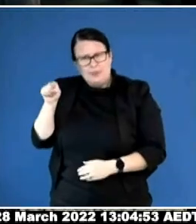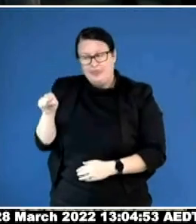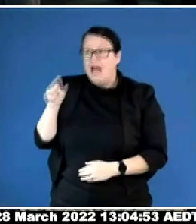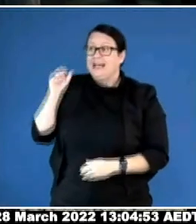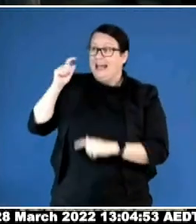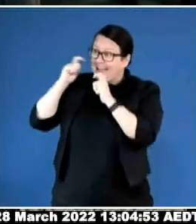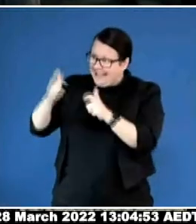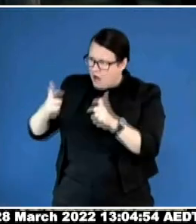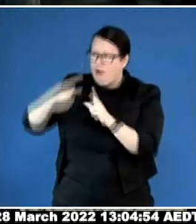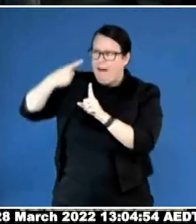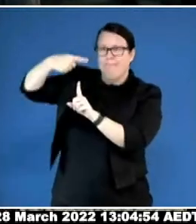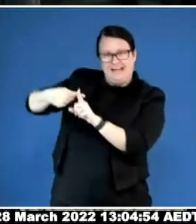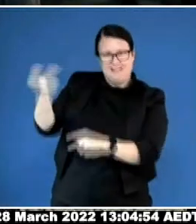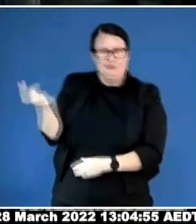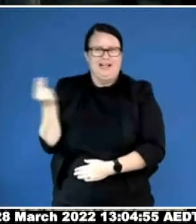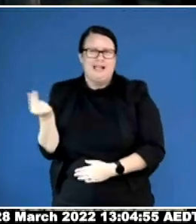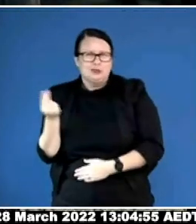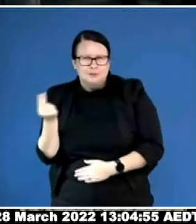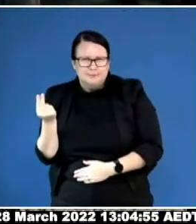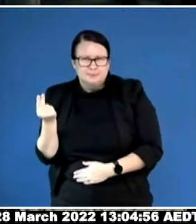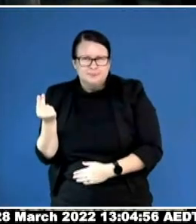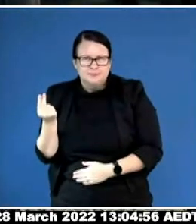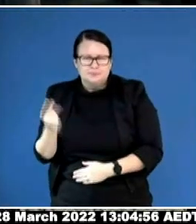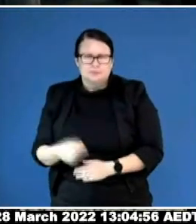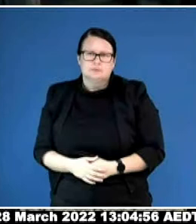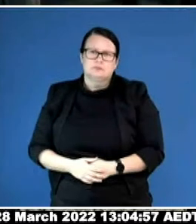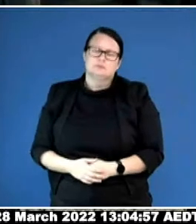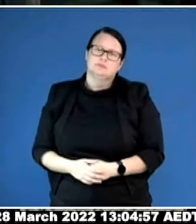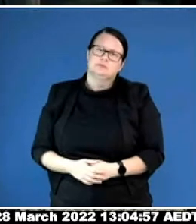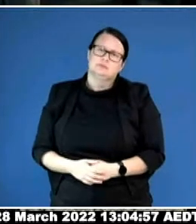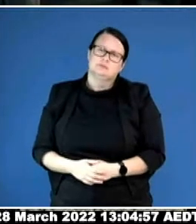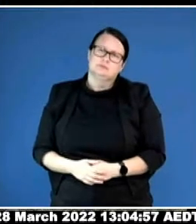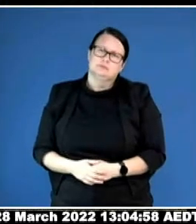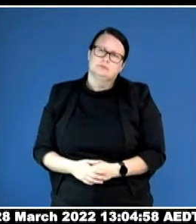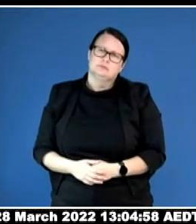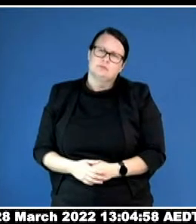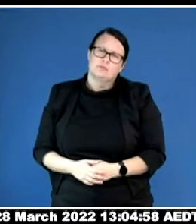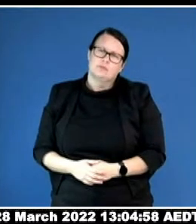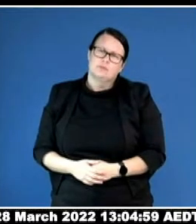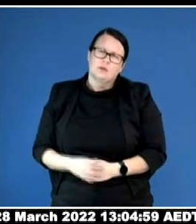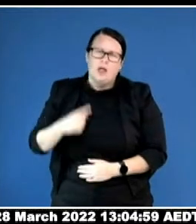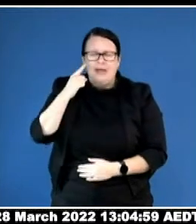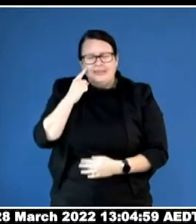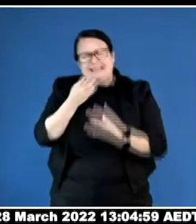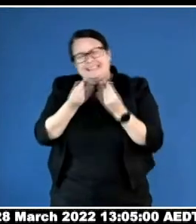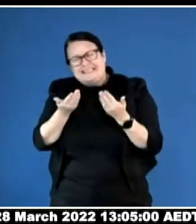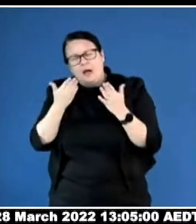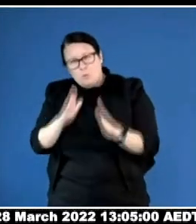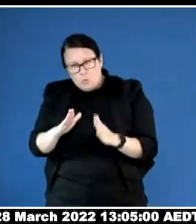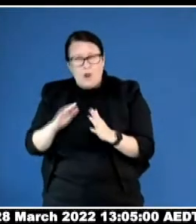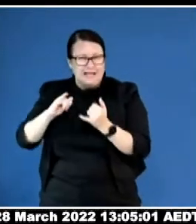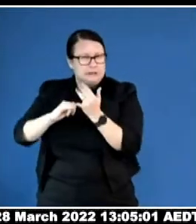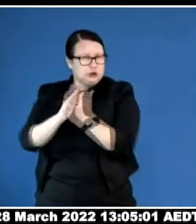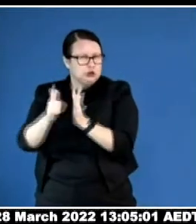the relationship and the impact it was having on you? I think to some point she did, but she didn't